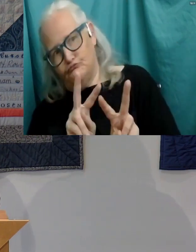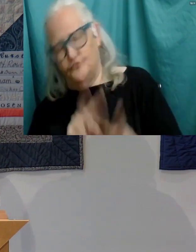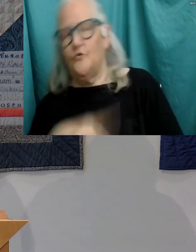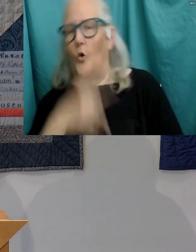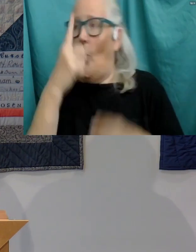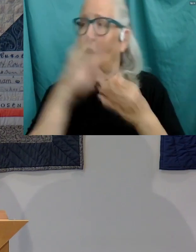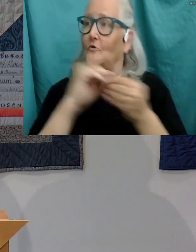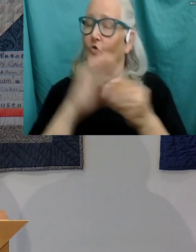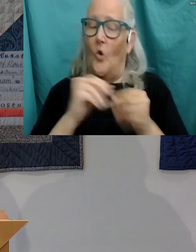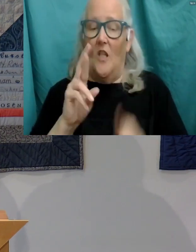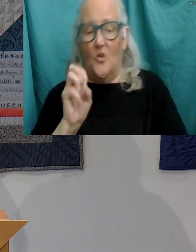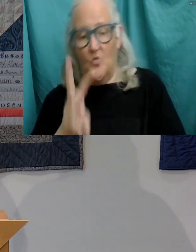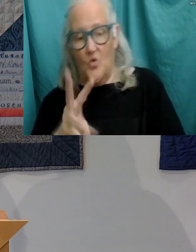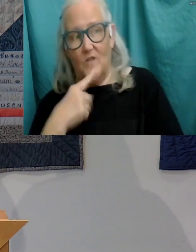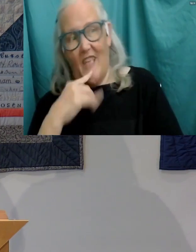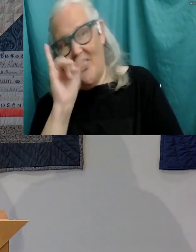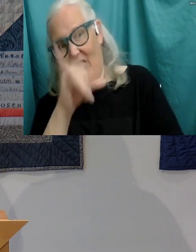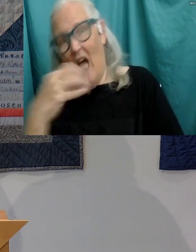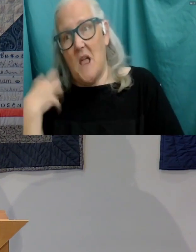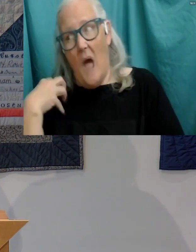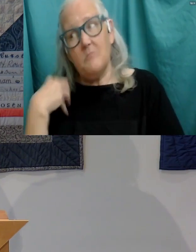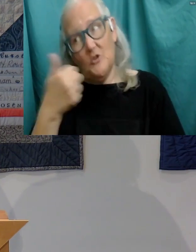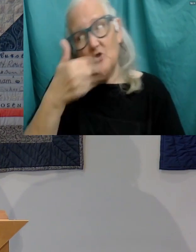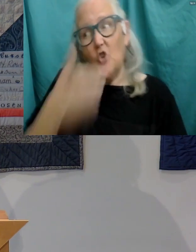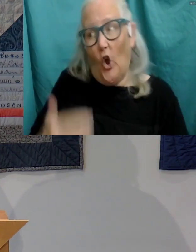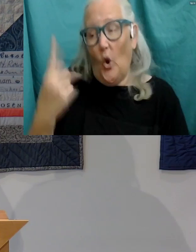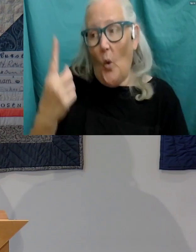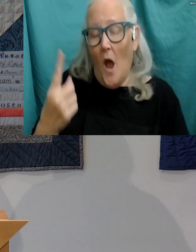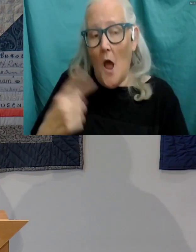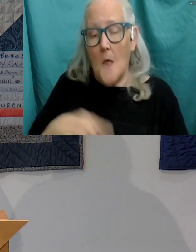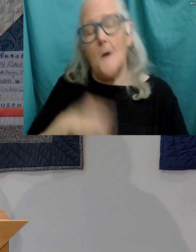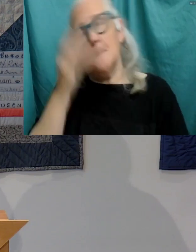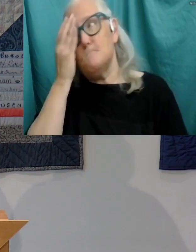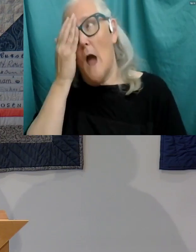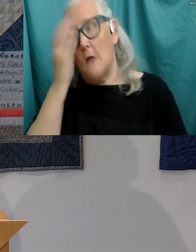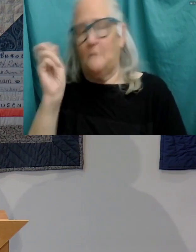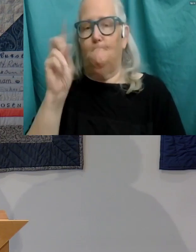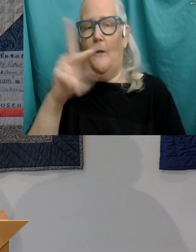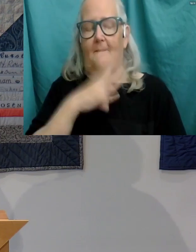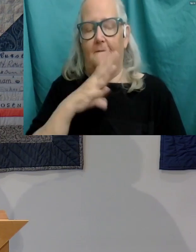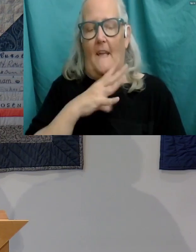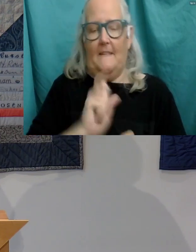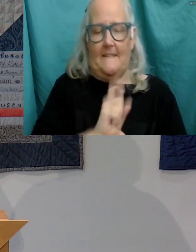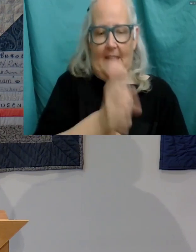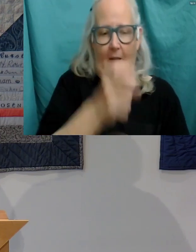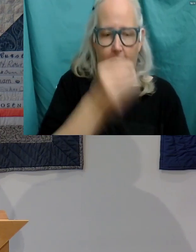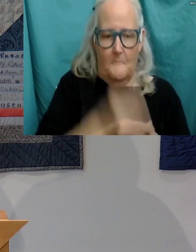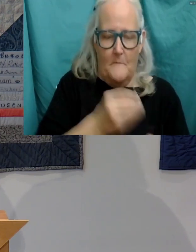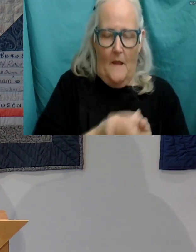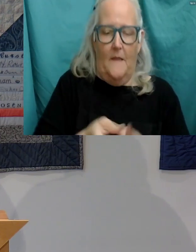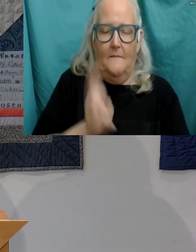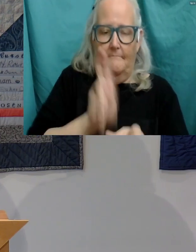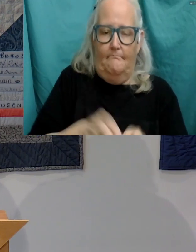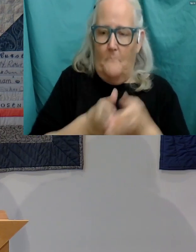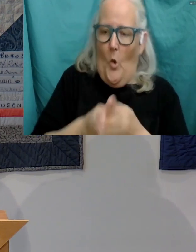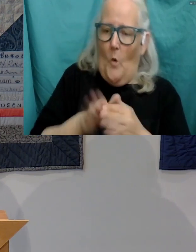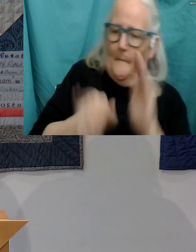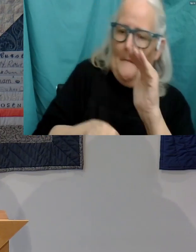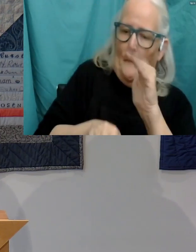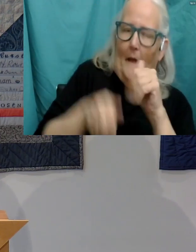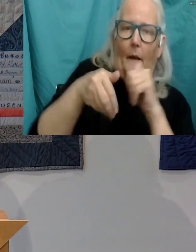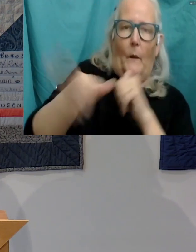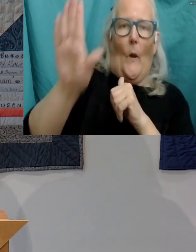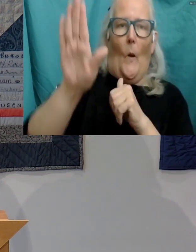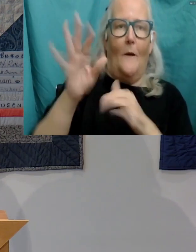actually pretty great, so the pirates gave him a bunch of treasure, put him in a boat, and let him go free. In a time when the gap is